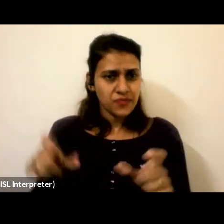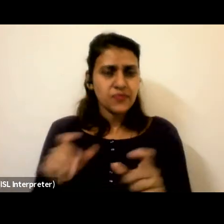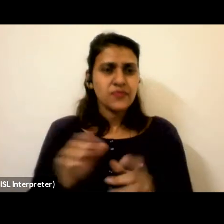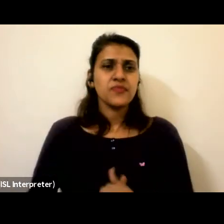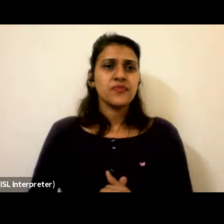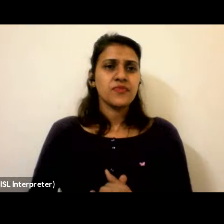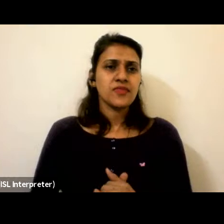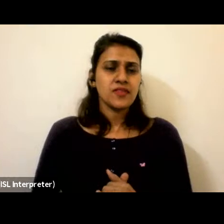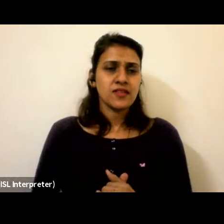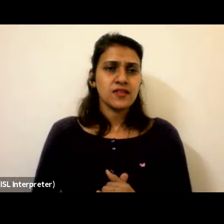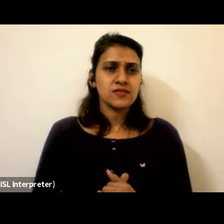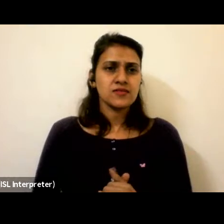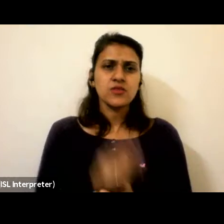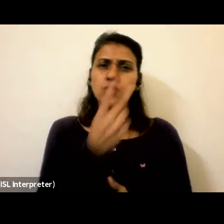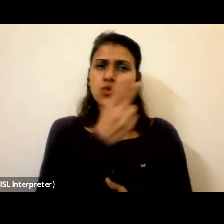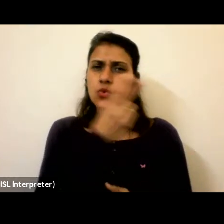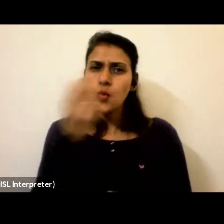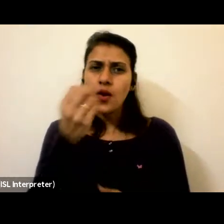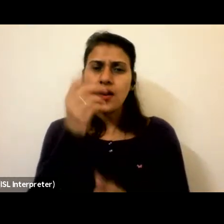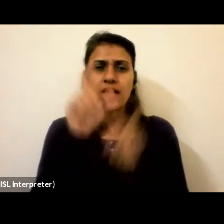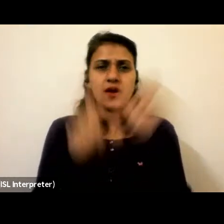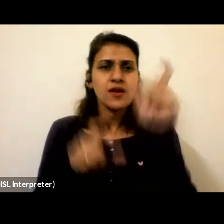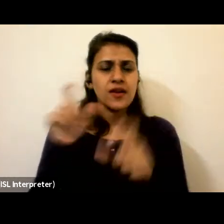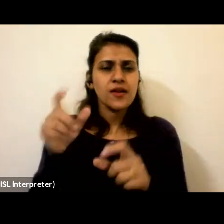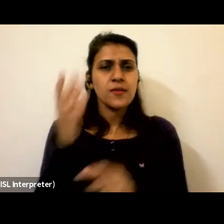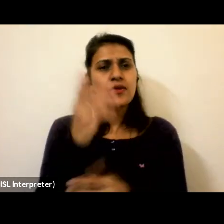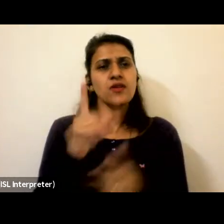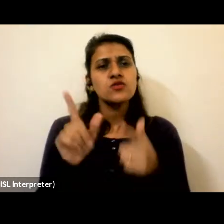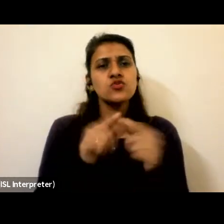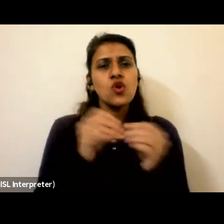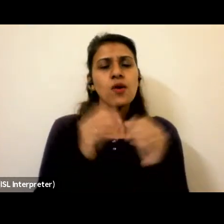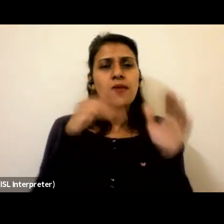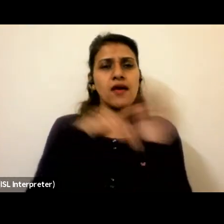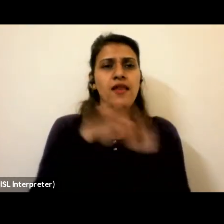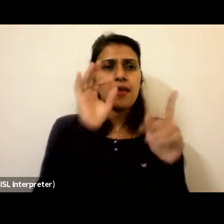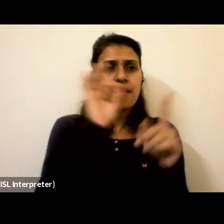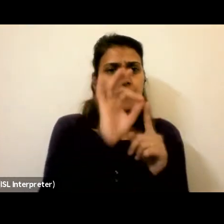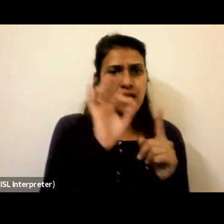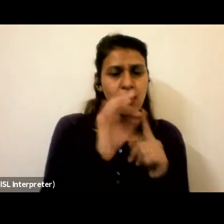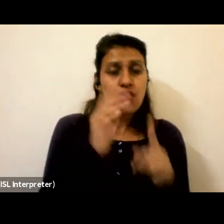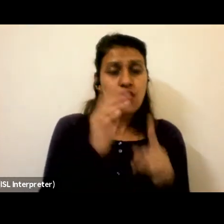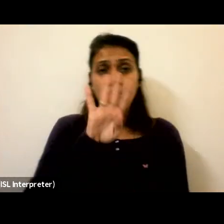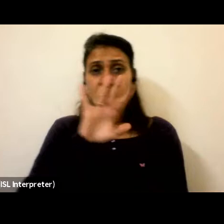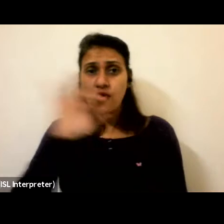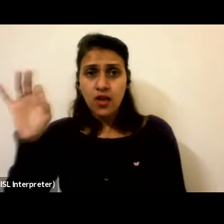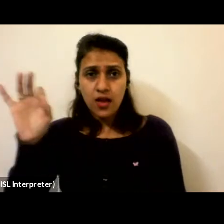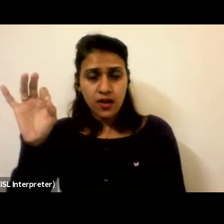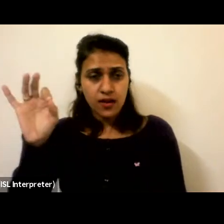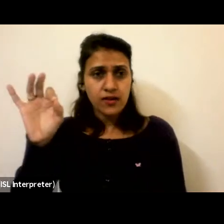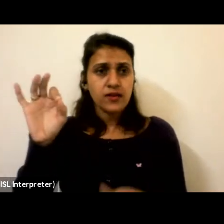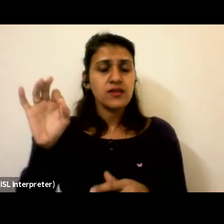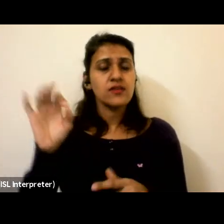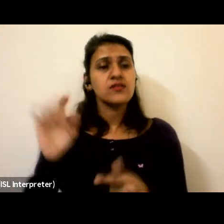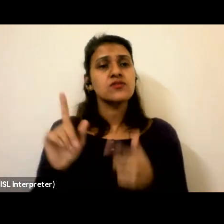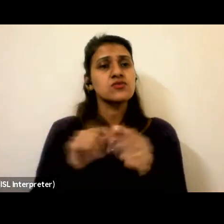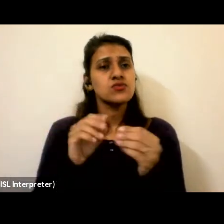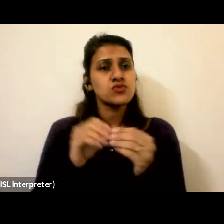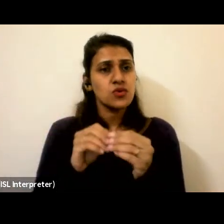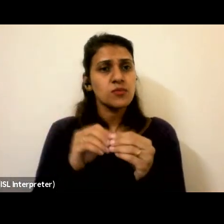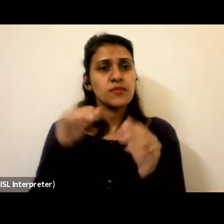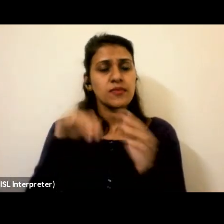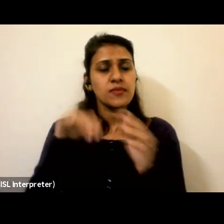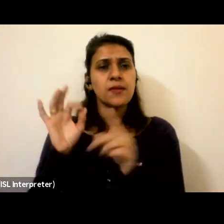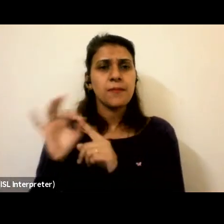out of 200 employees in the public sector, 1 out of 400 employees in the